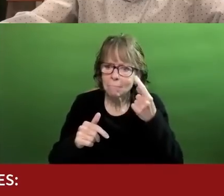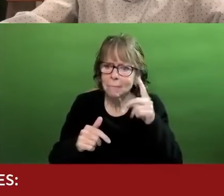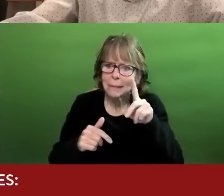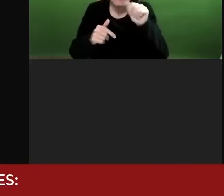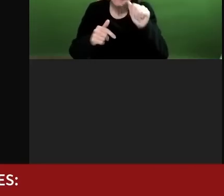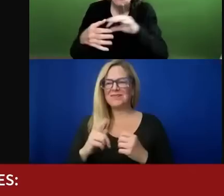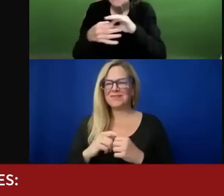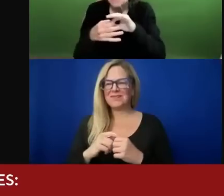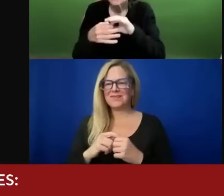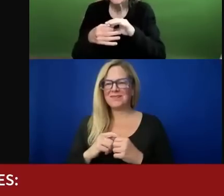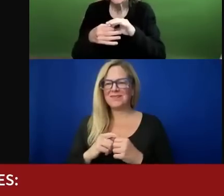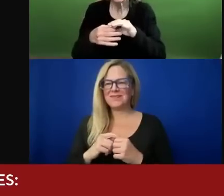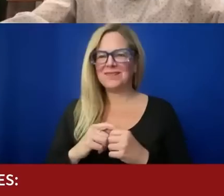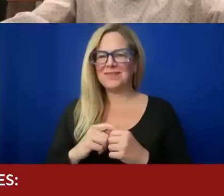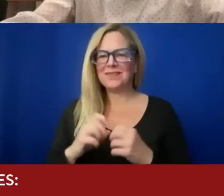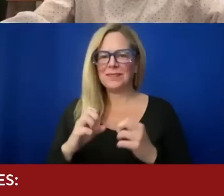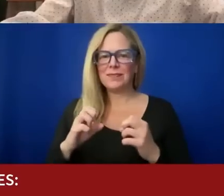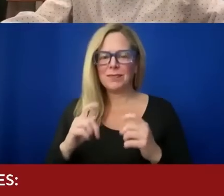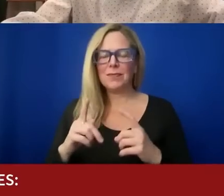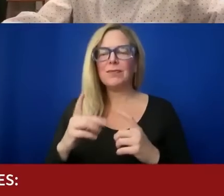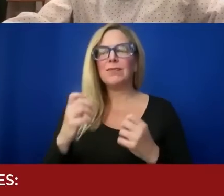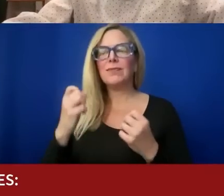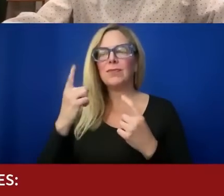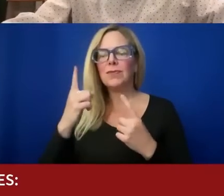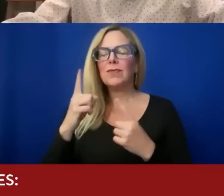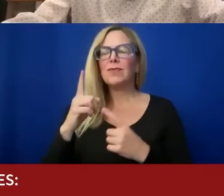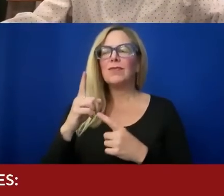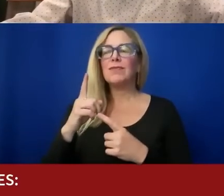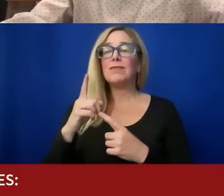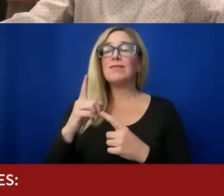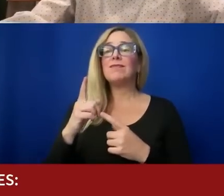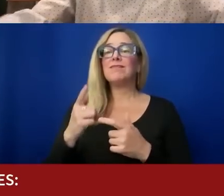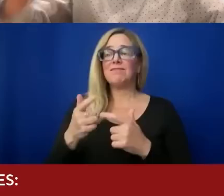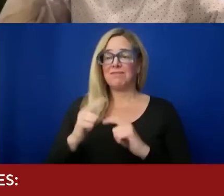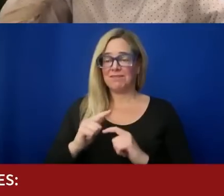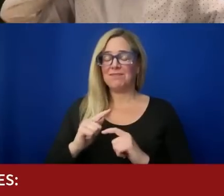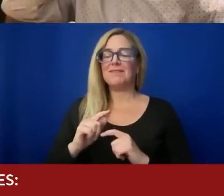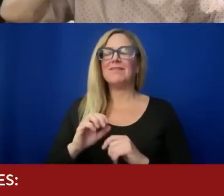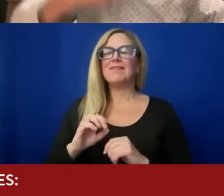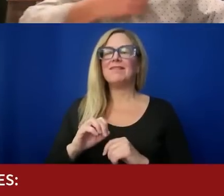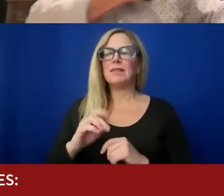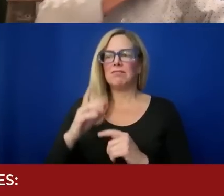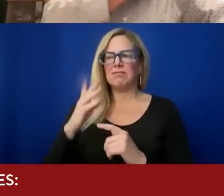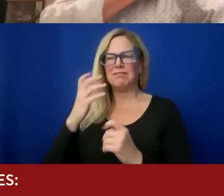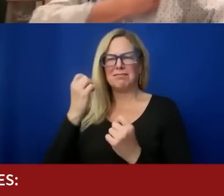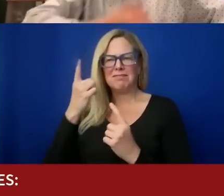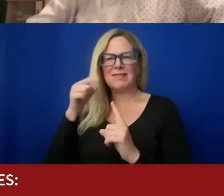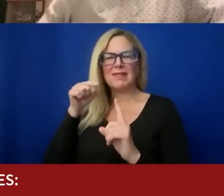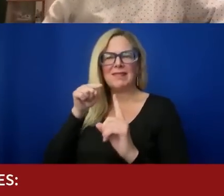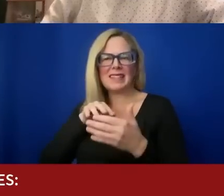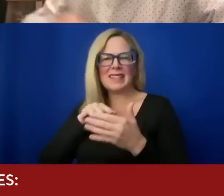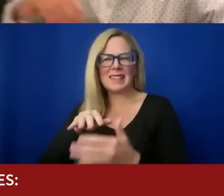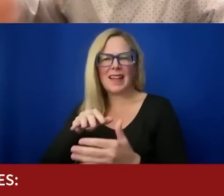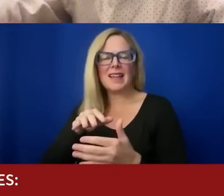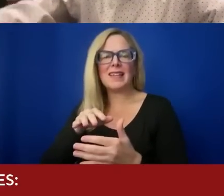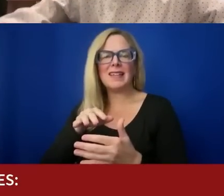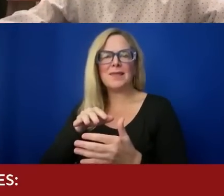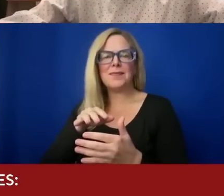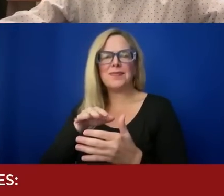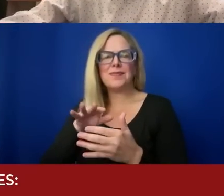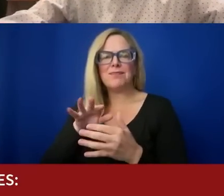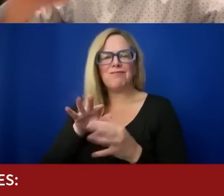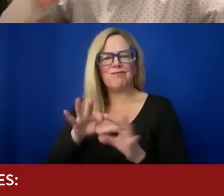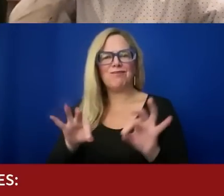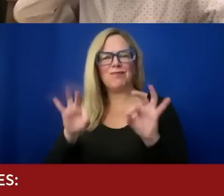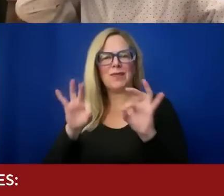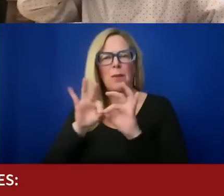disability-related health as well as just disability justice. I think it really has stemmed from my experiences seeing my mom as a special